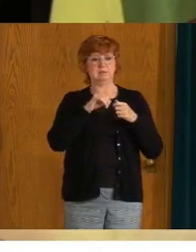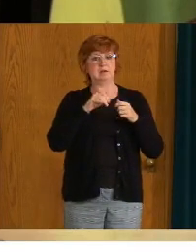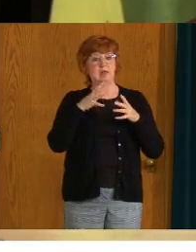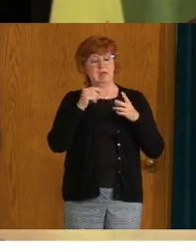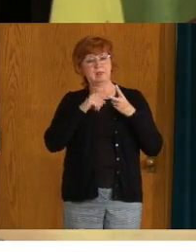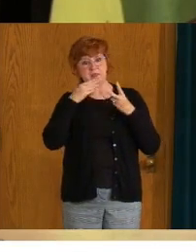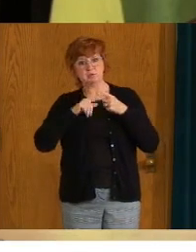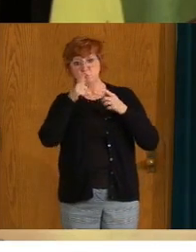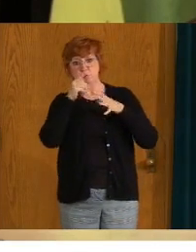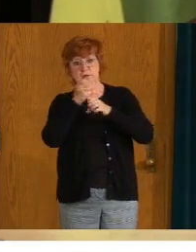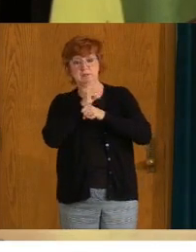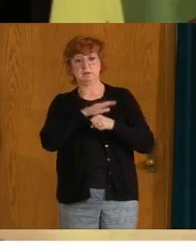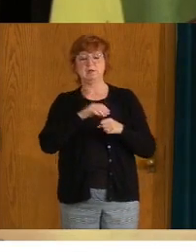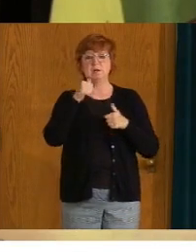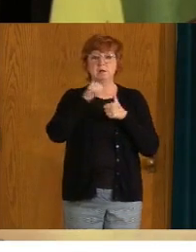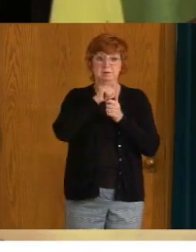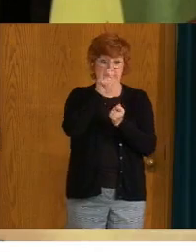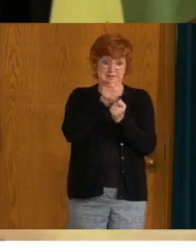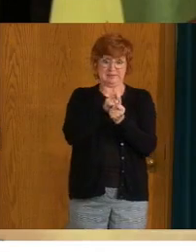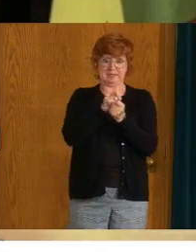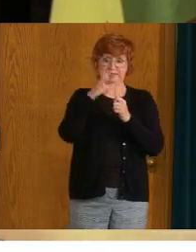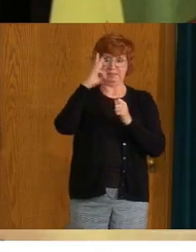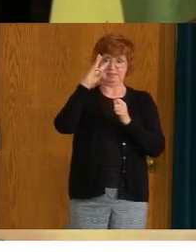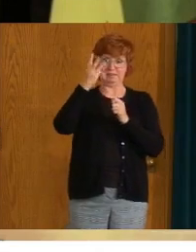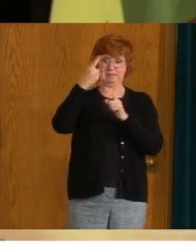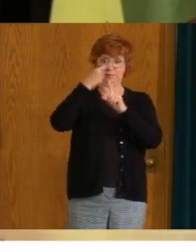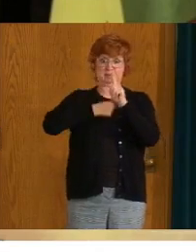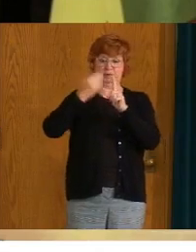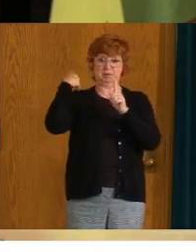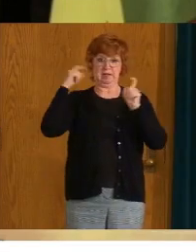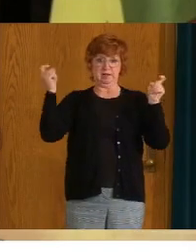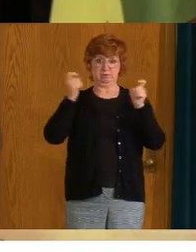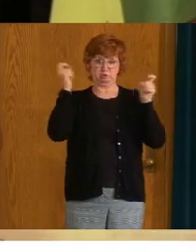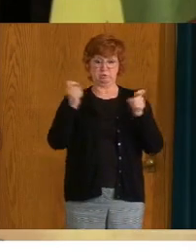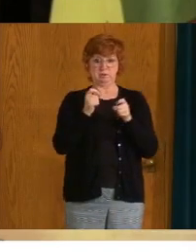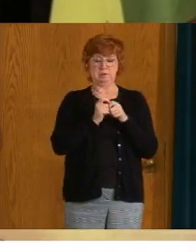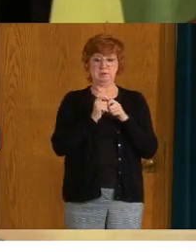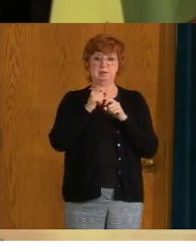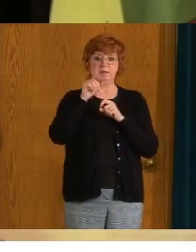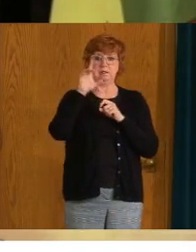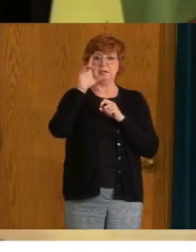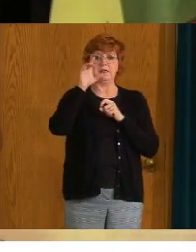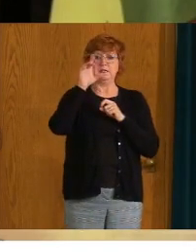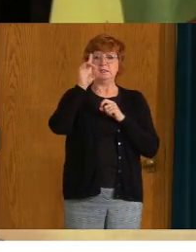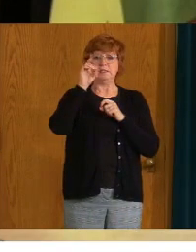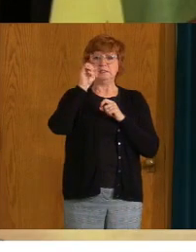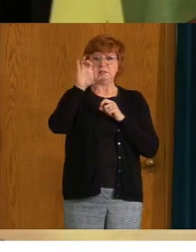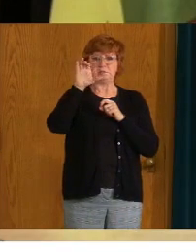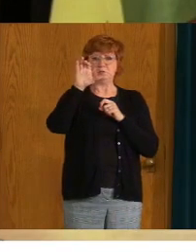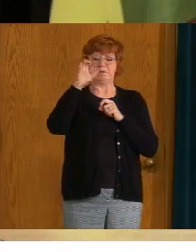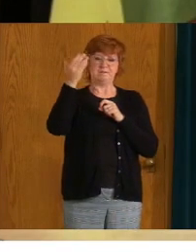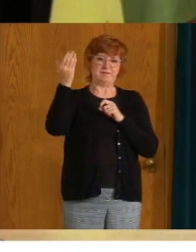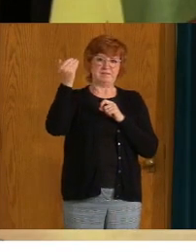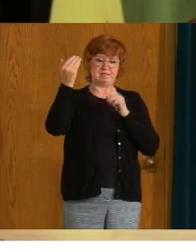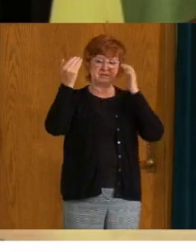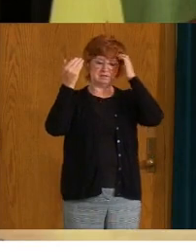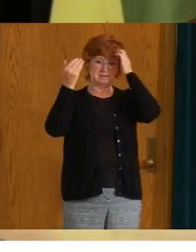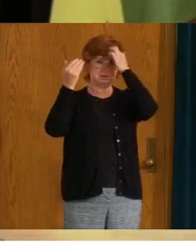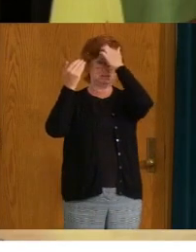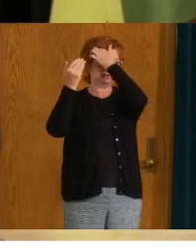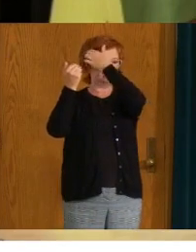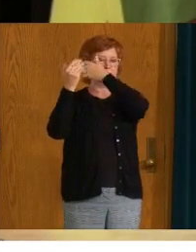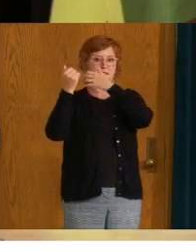on December the 15th, that the first shot went into an arm of a Saskatchewan resident. We all watched that on the evening news. It took nearly 3